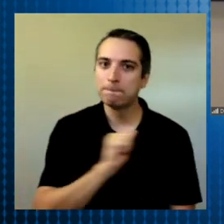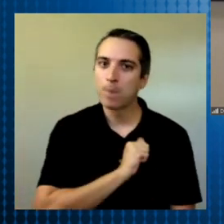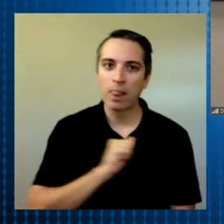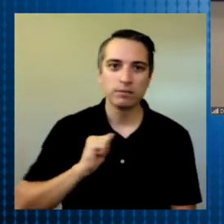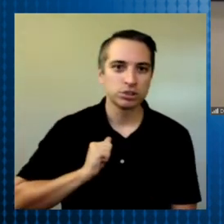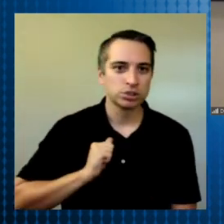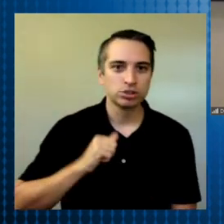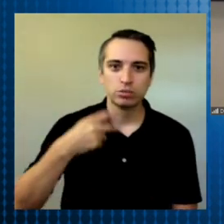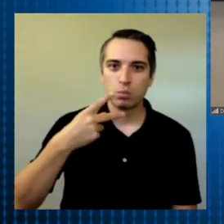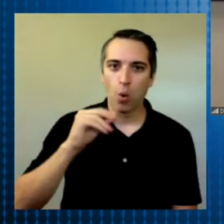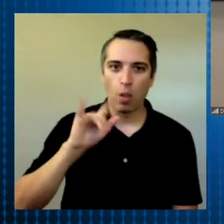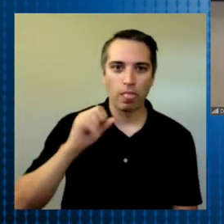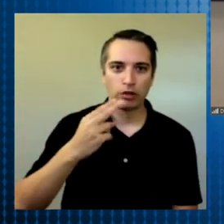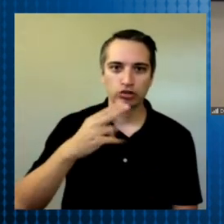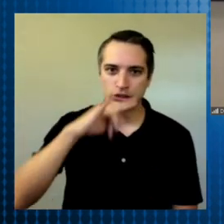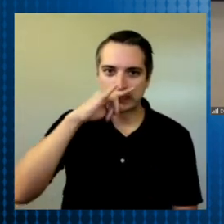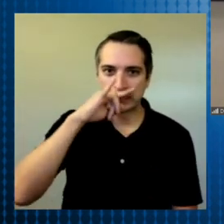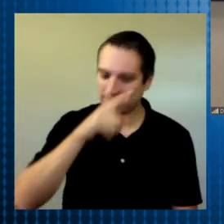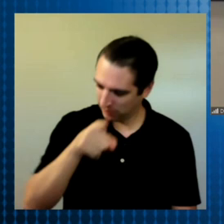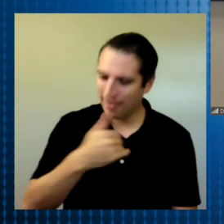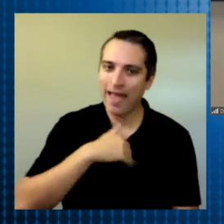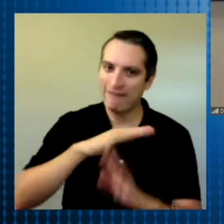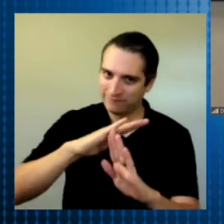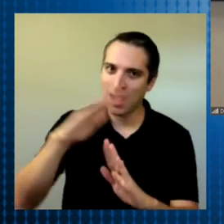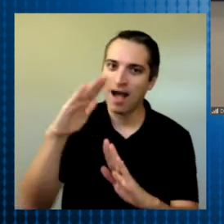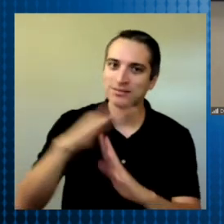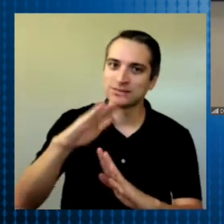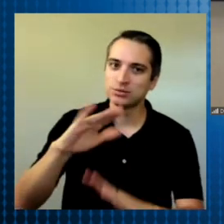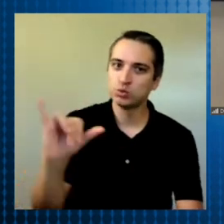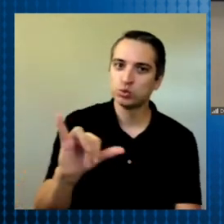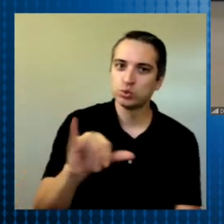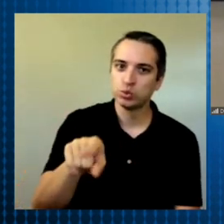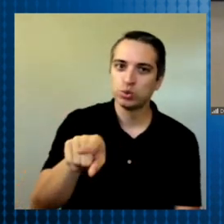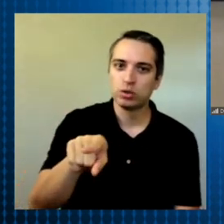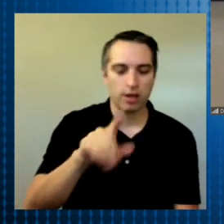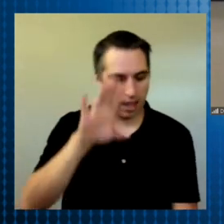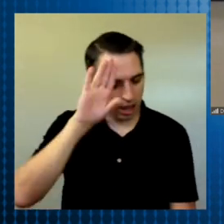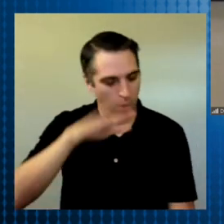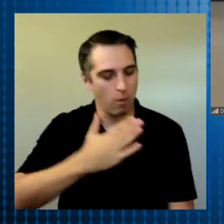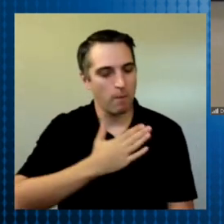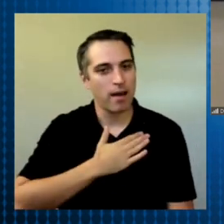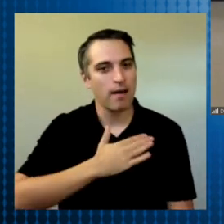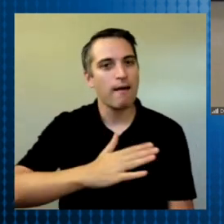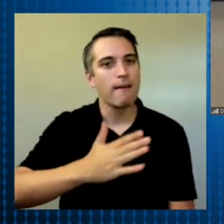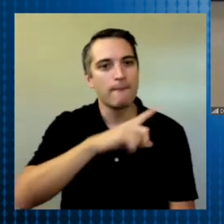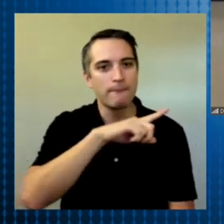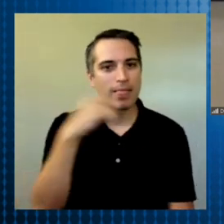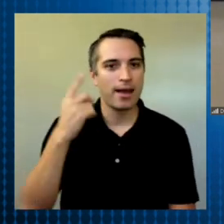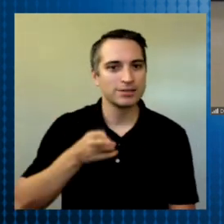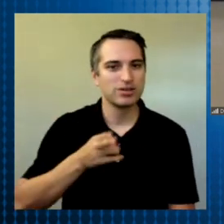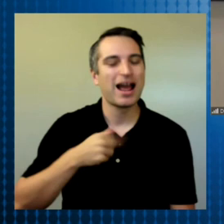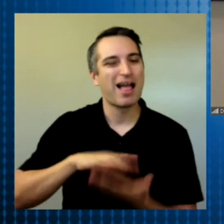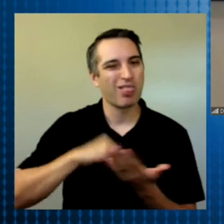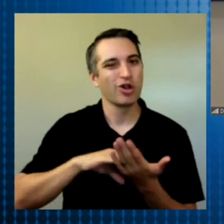excellence. But I know my Black history. And a lot of it I learned in Georgia before I moved to Flint.